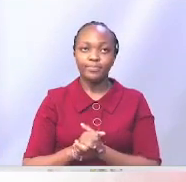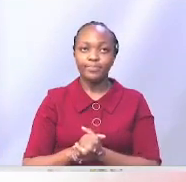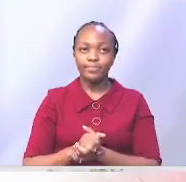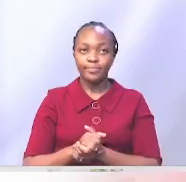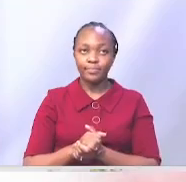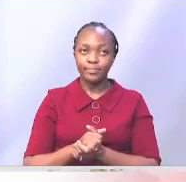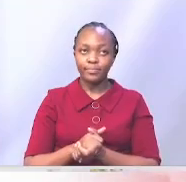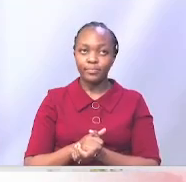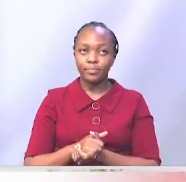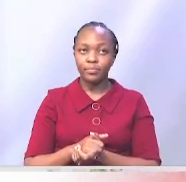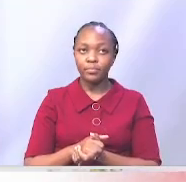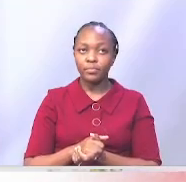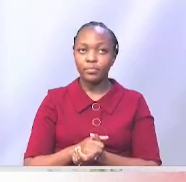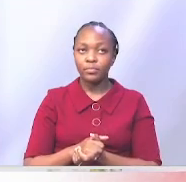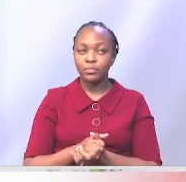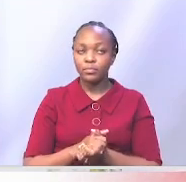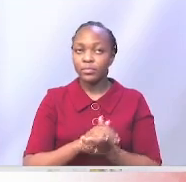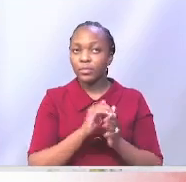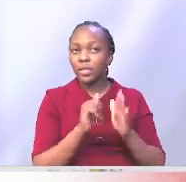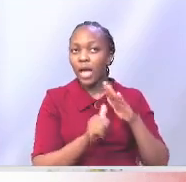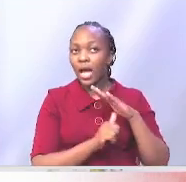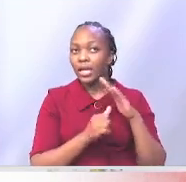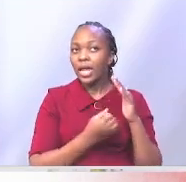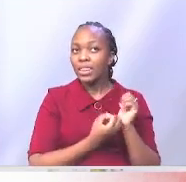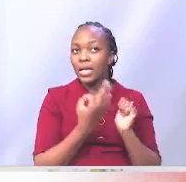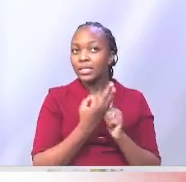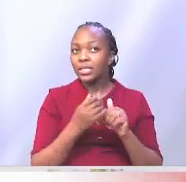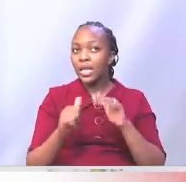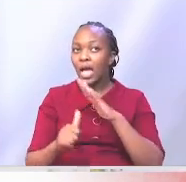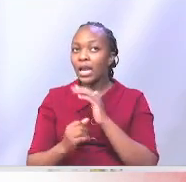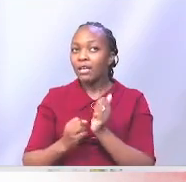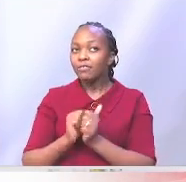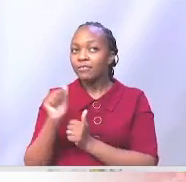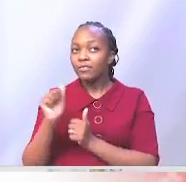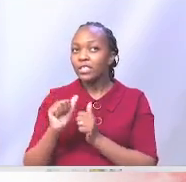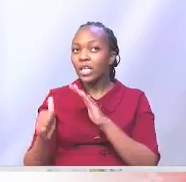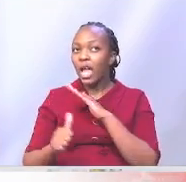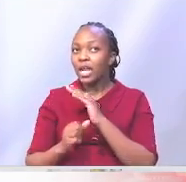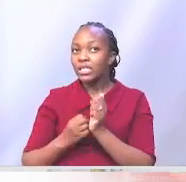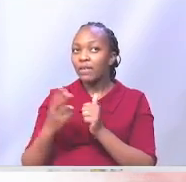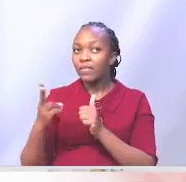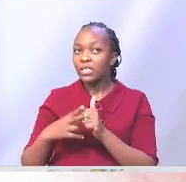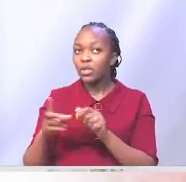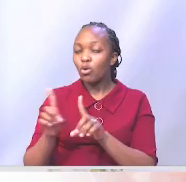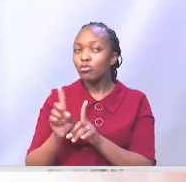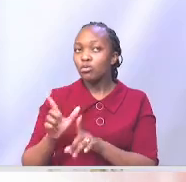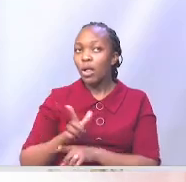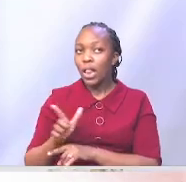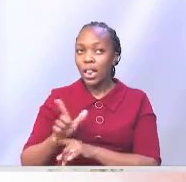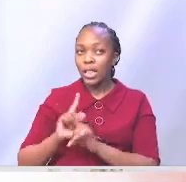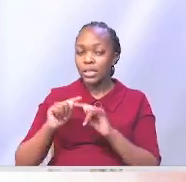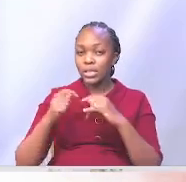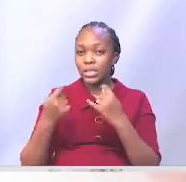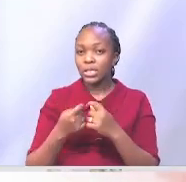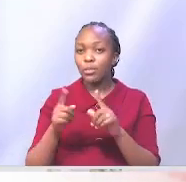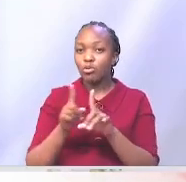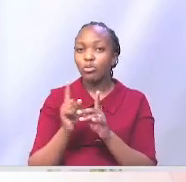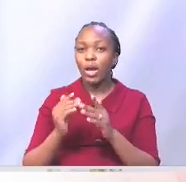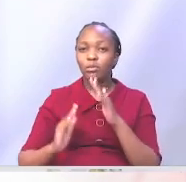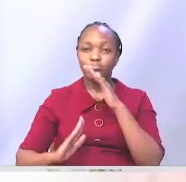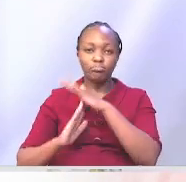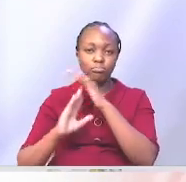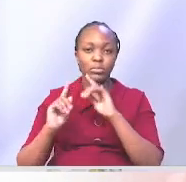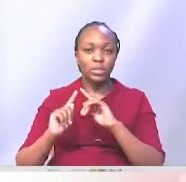Participated. Among 36 teams, we had under 13, under 15, under 17, the ladies team and senior team.